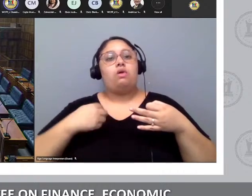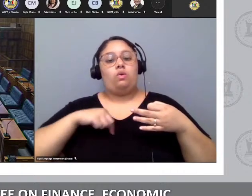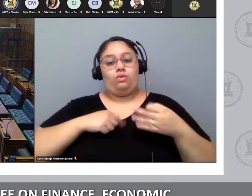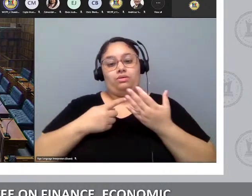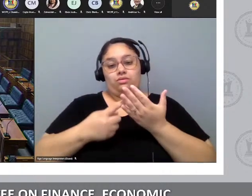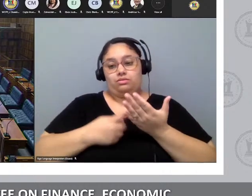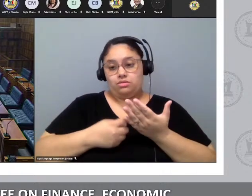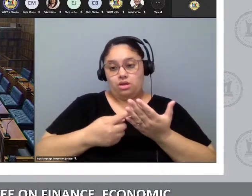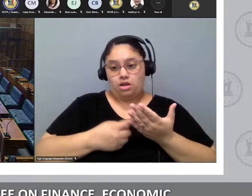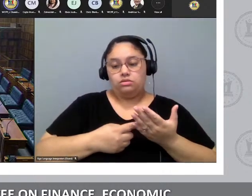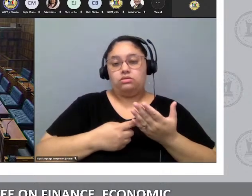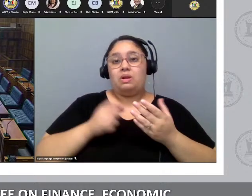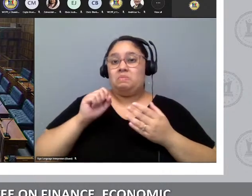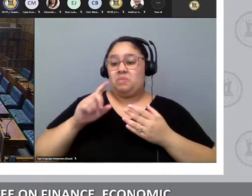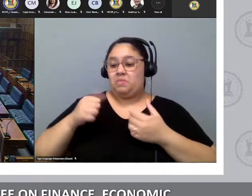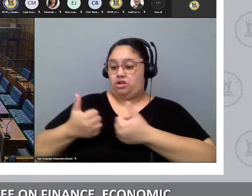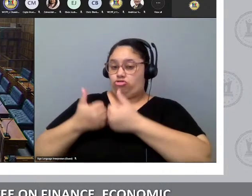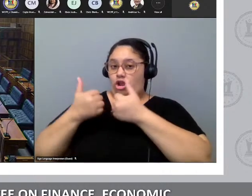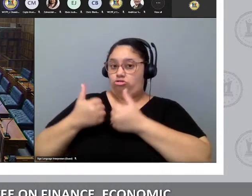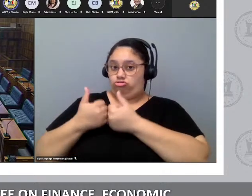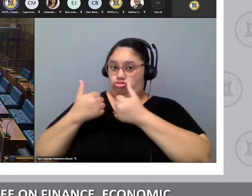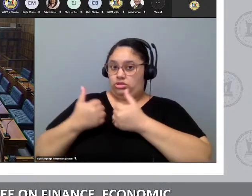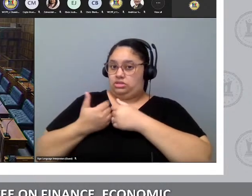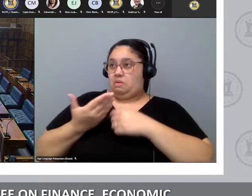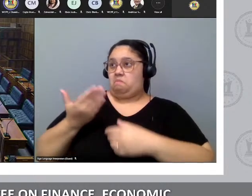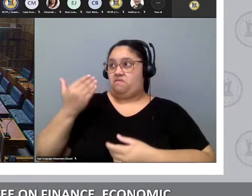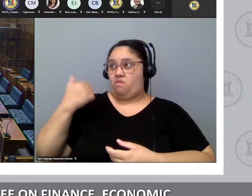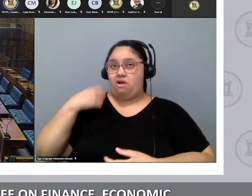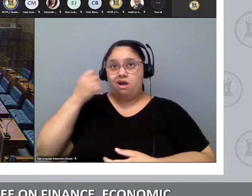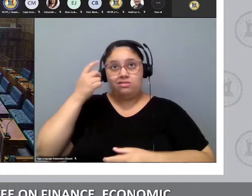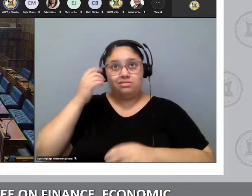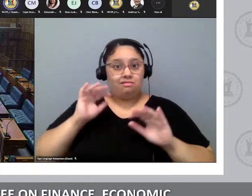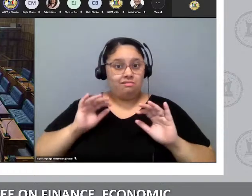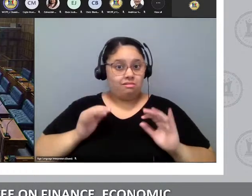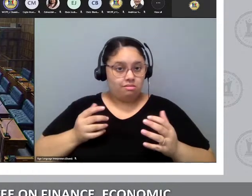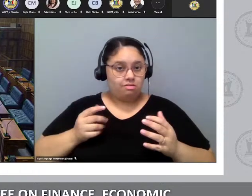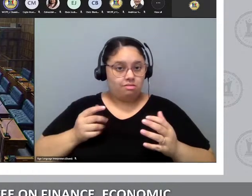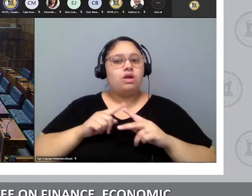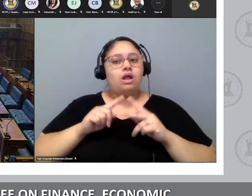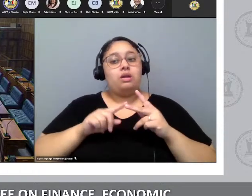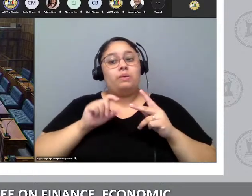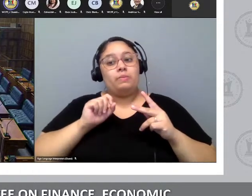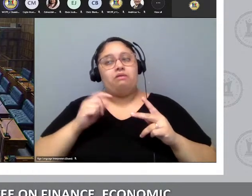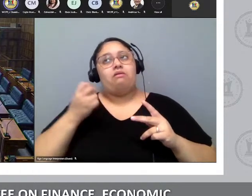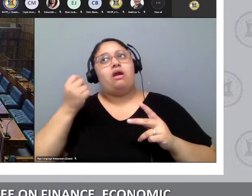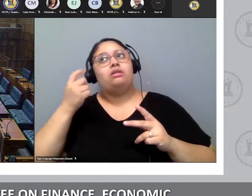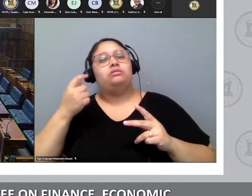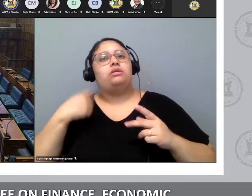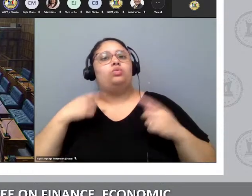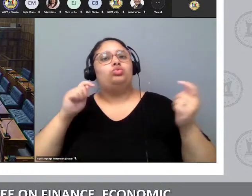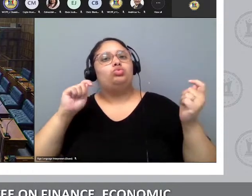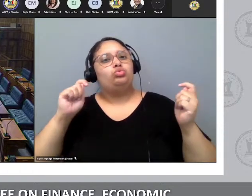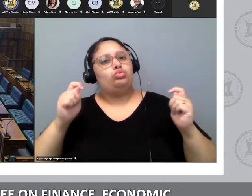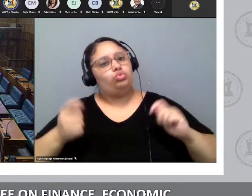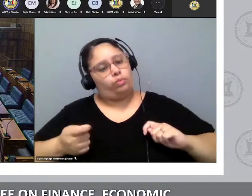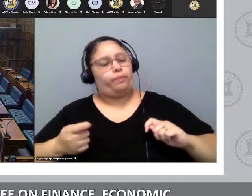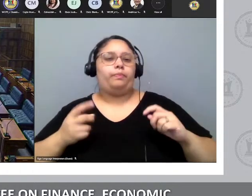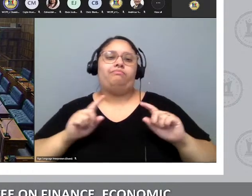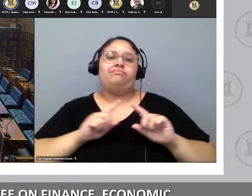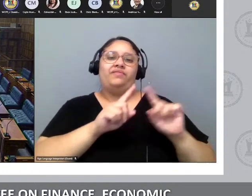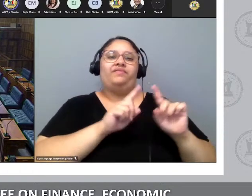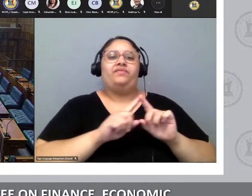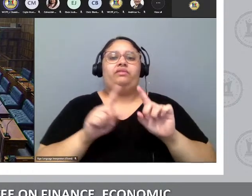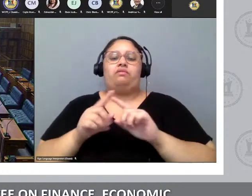understood the challenges in the p in the past and how we've refined that understanding in different ways with